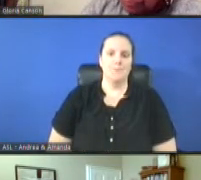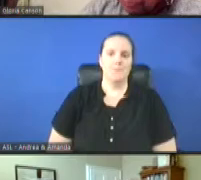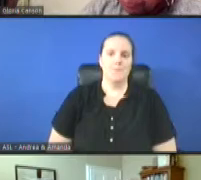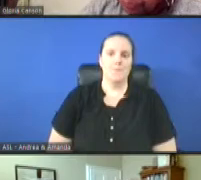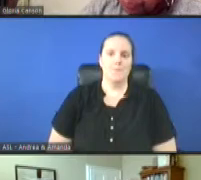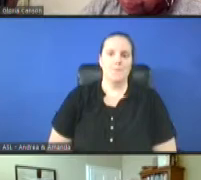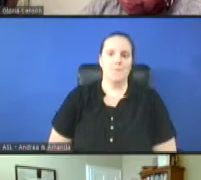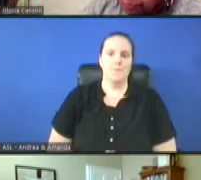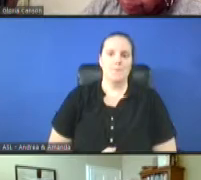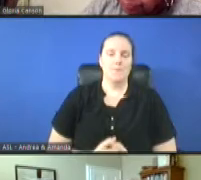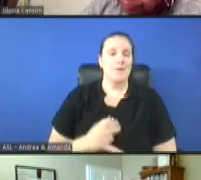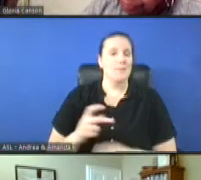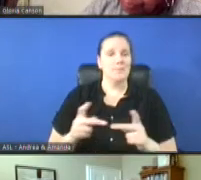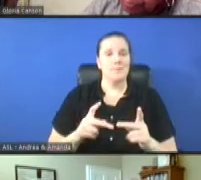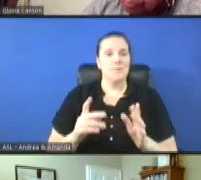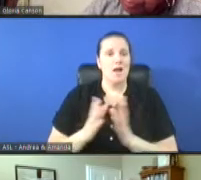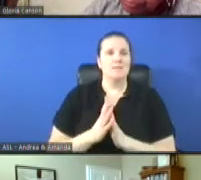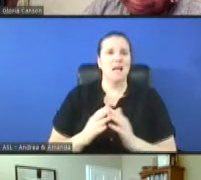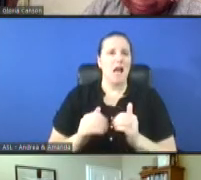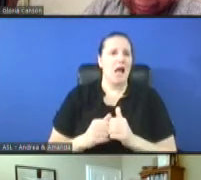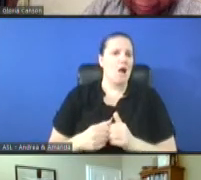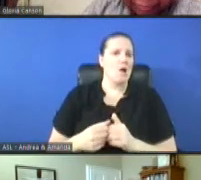people ask, how high does